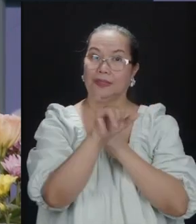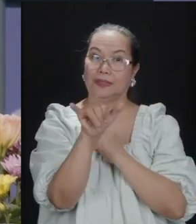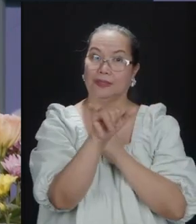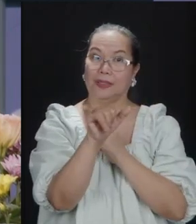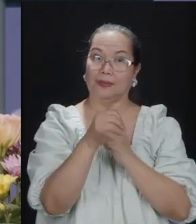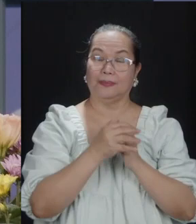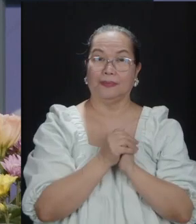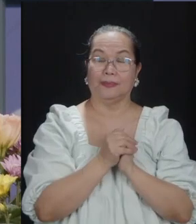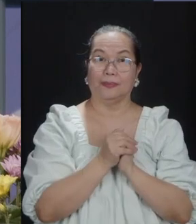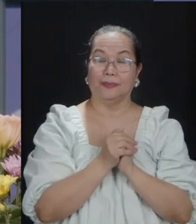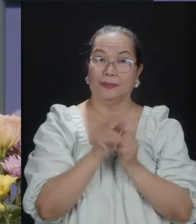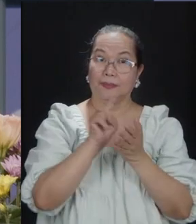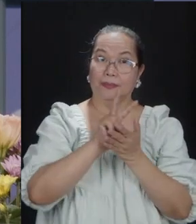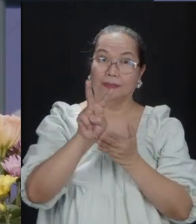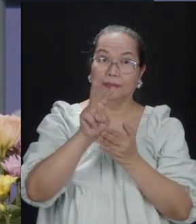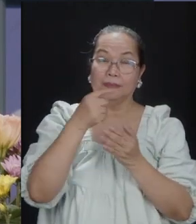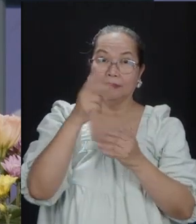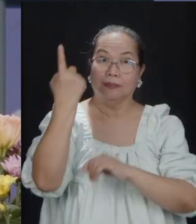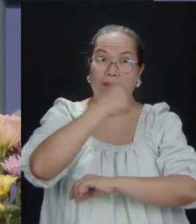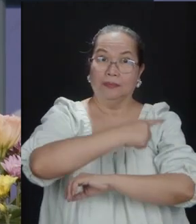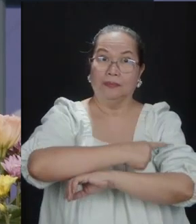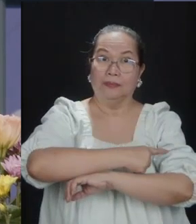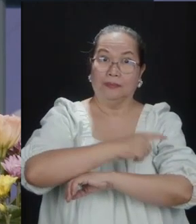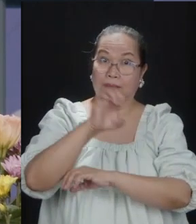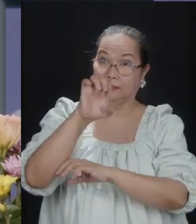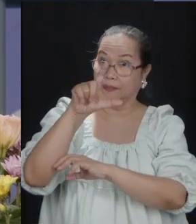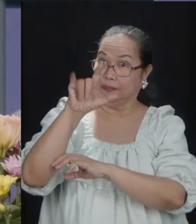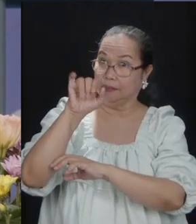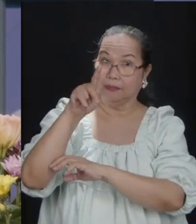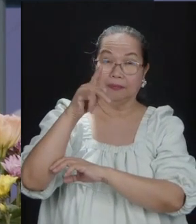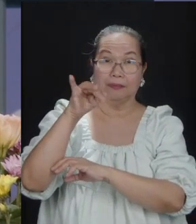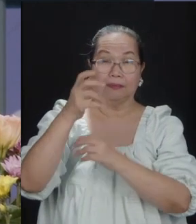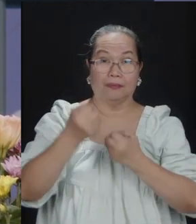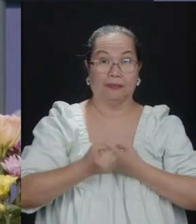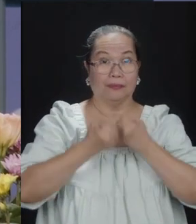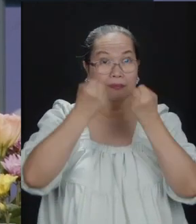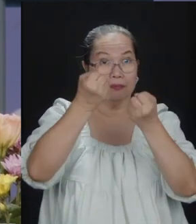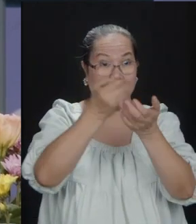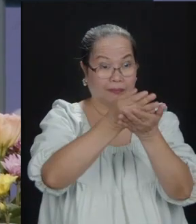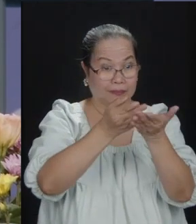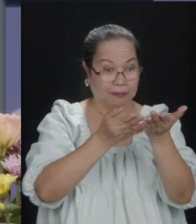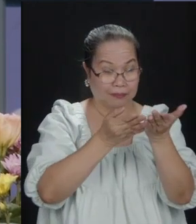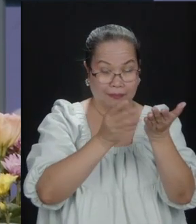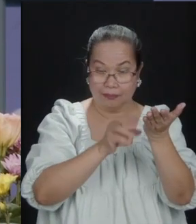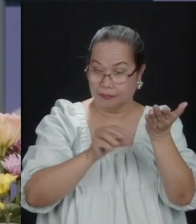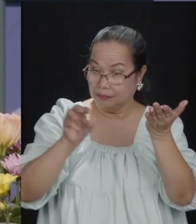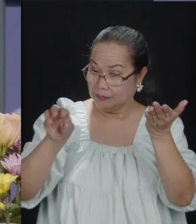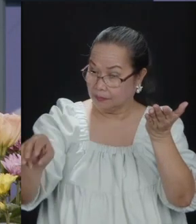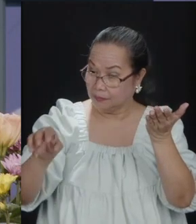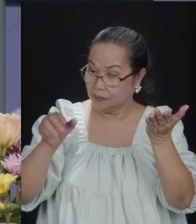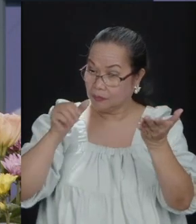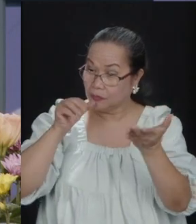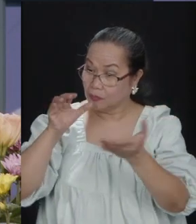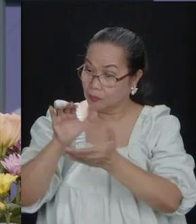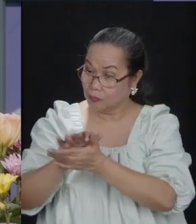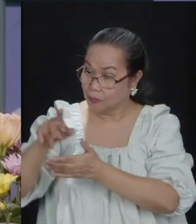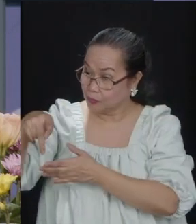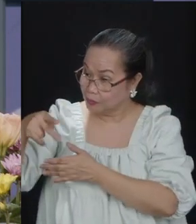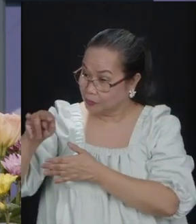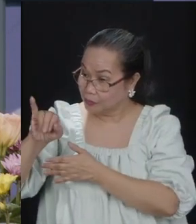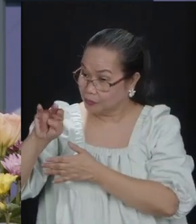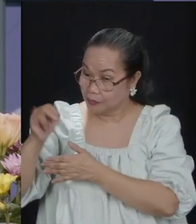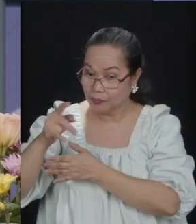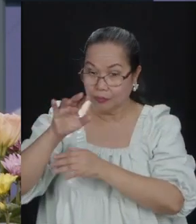So, verse 4 says, on the day when Elkanah sacrificed, he would give portions to Peninnah, his wife, and to all her sons